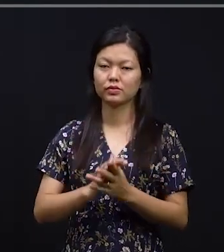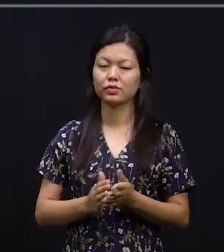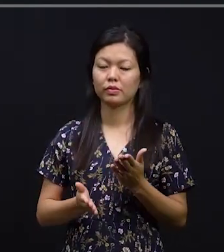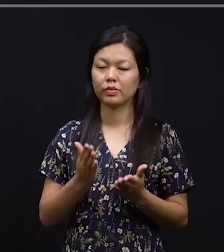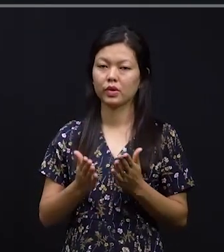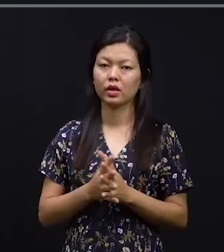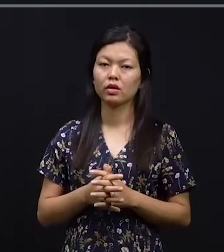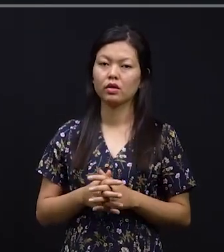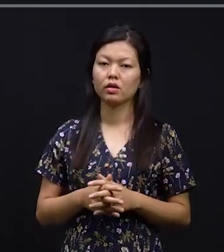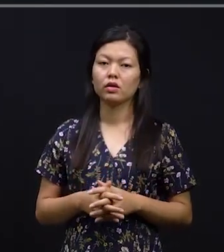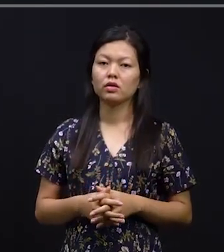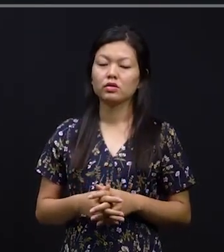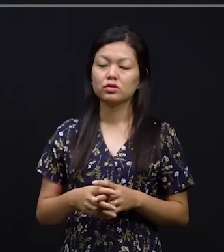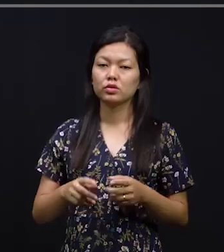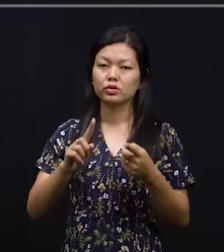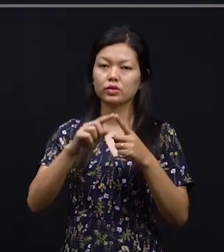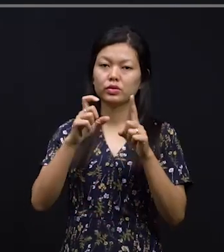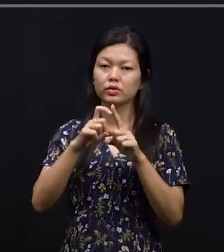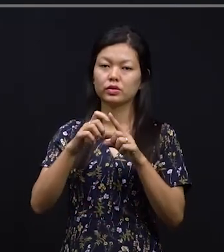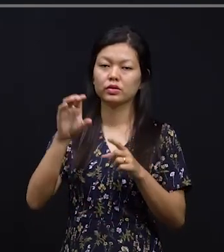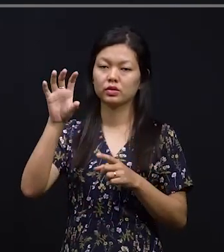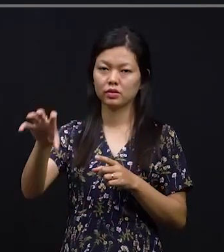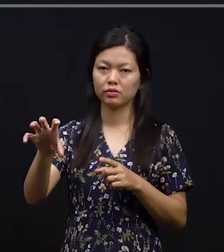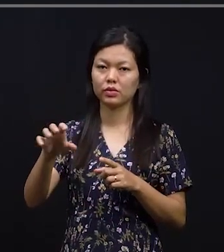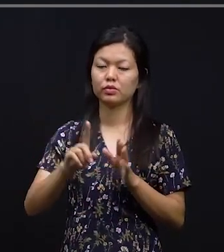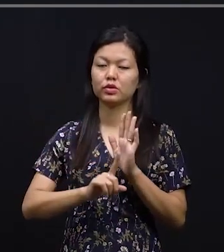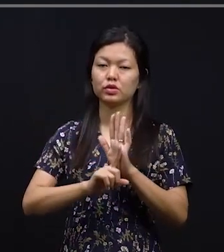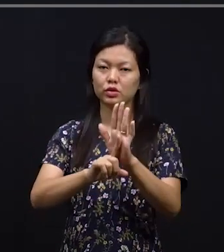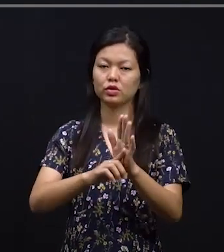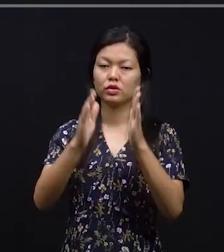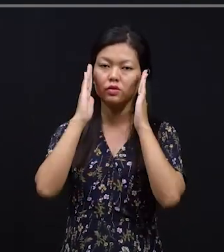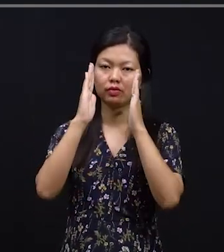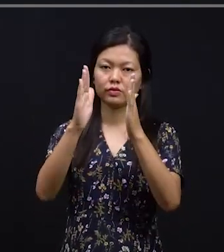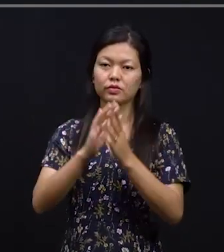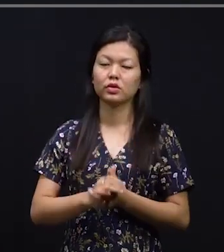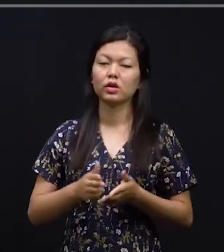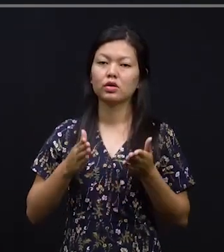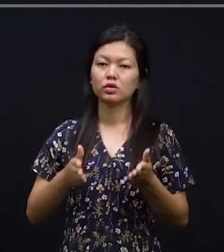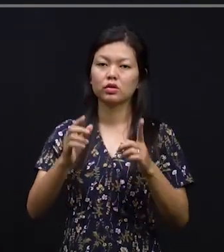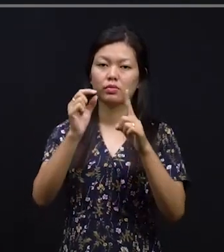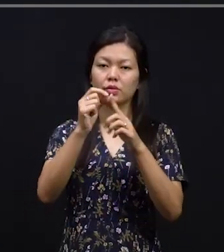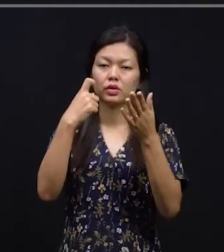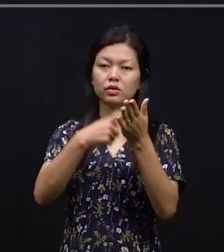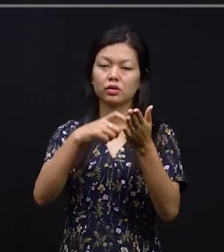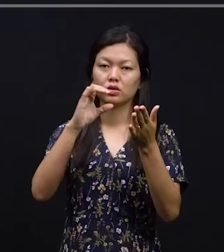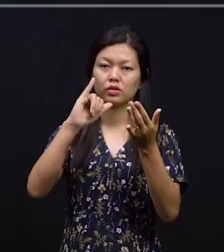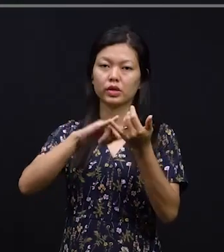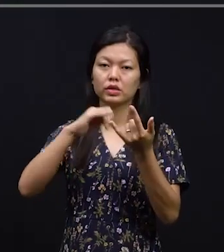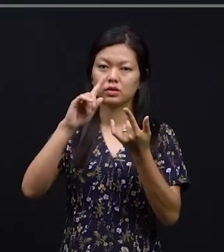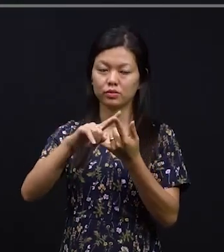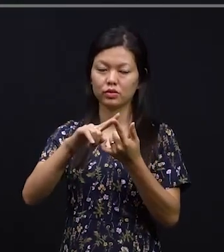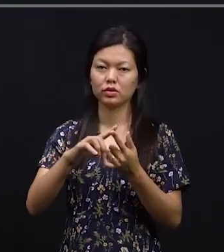by the Department of School Education. And today we are going to be dealing with a prose that is a Christmas carol.